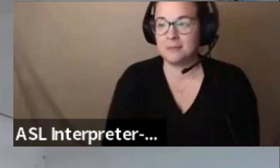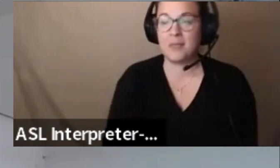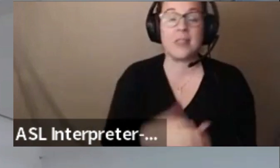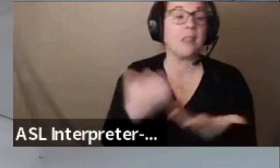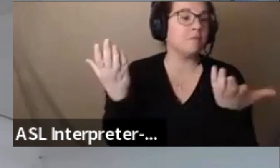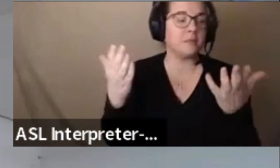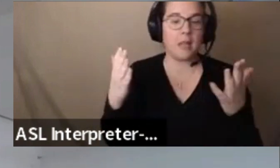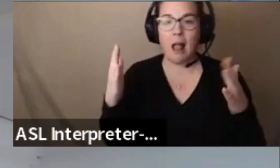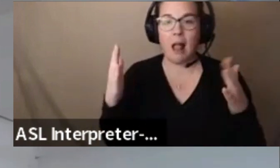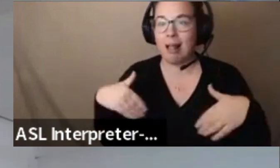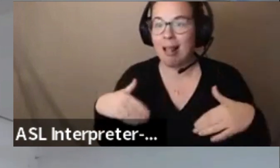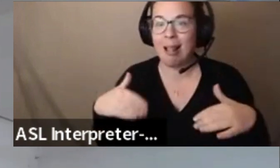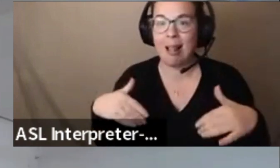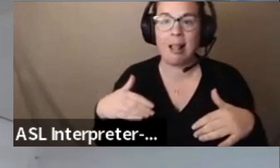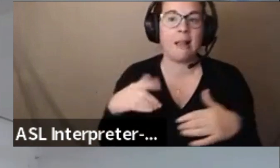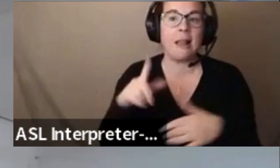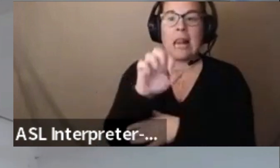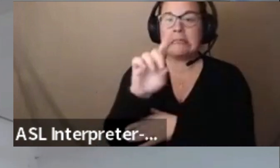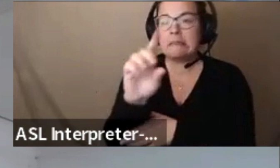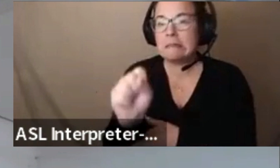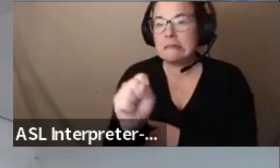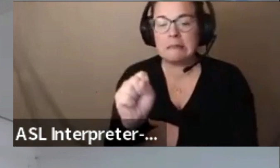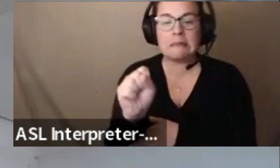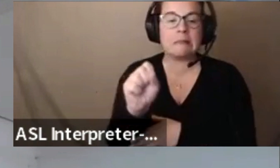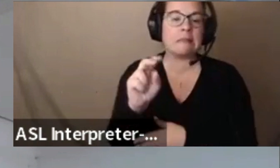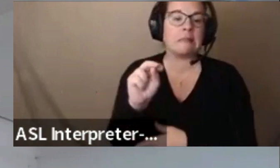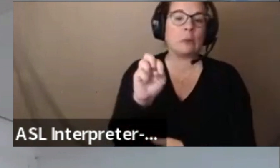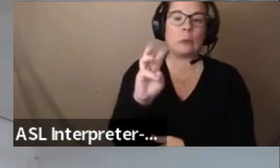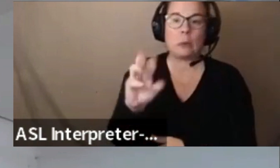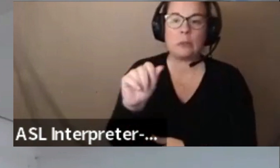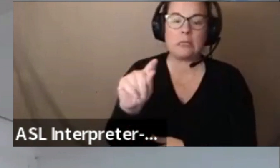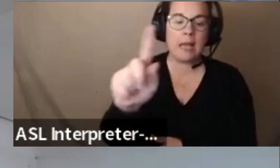and Newcastle. And